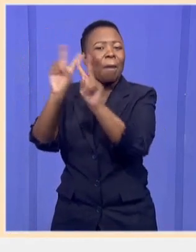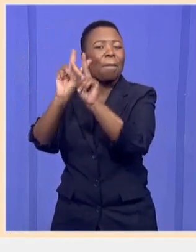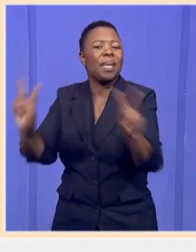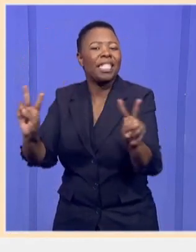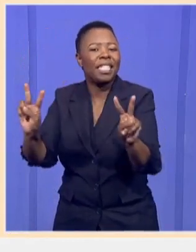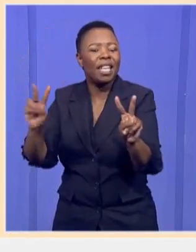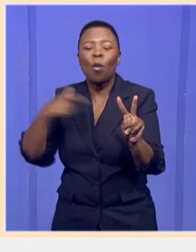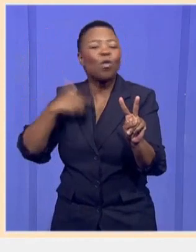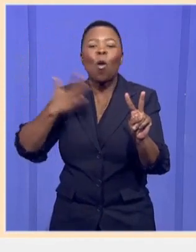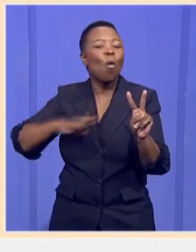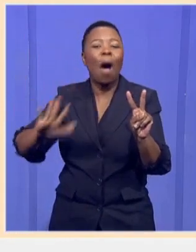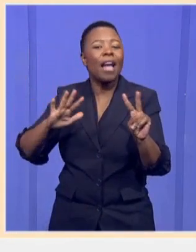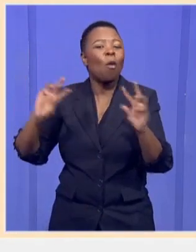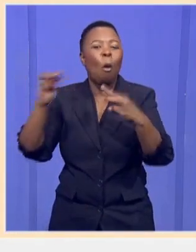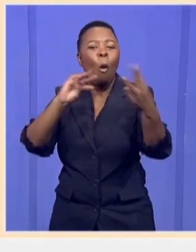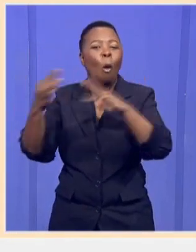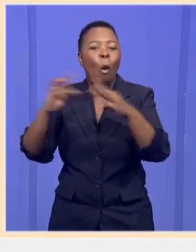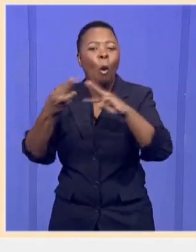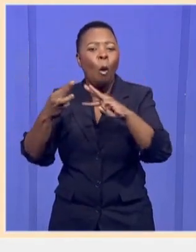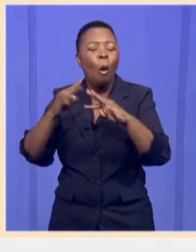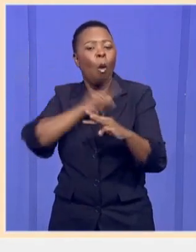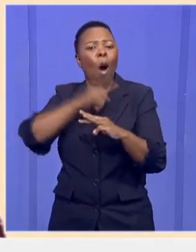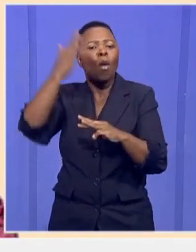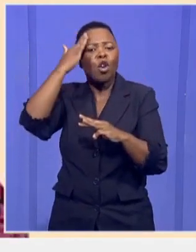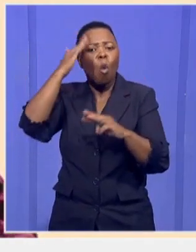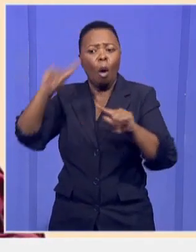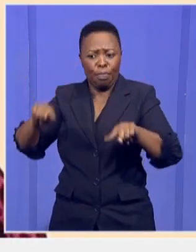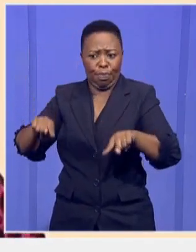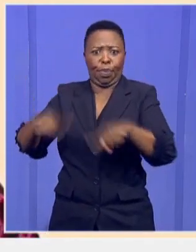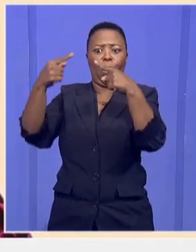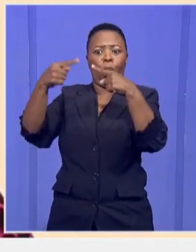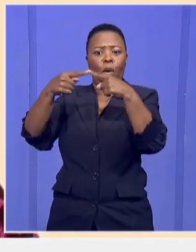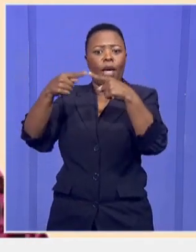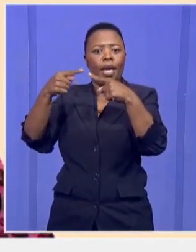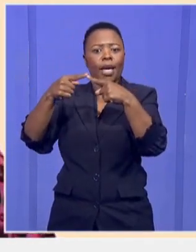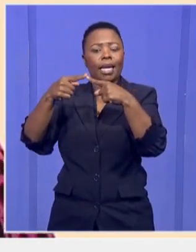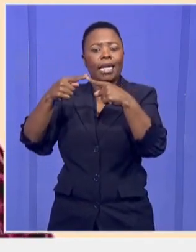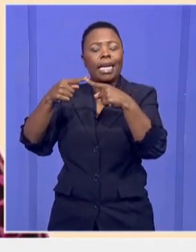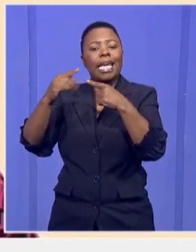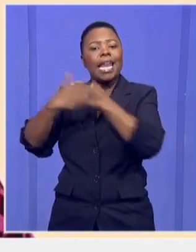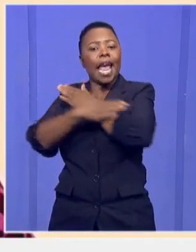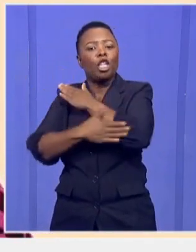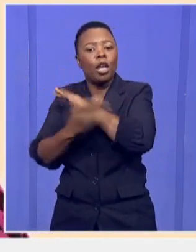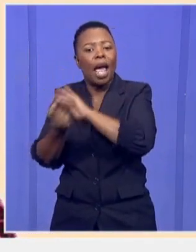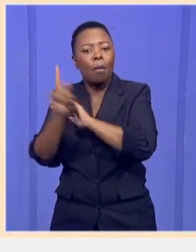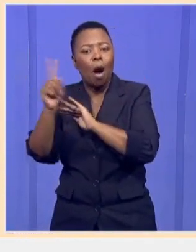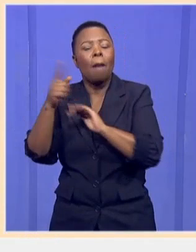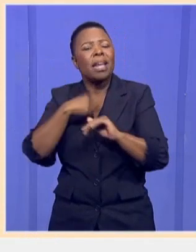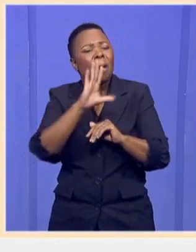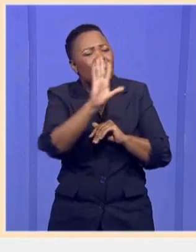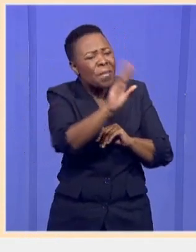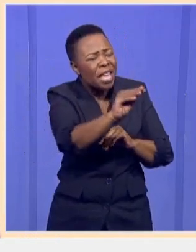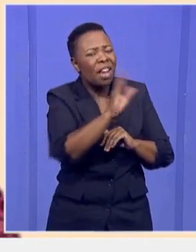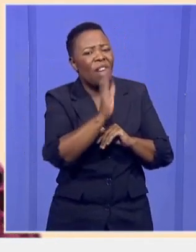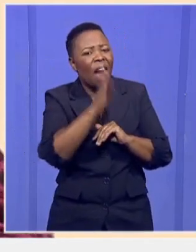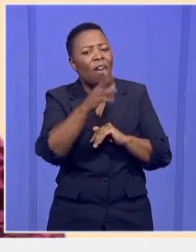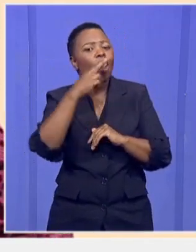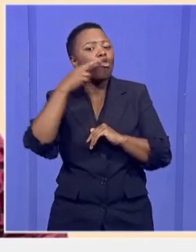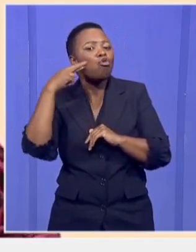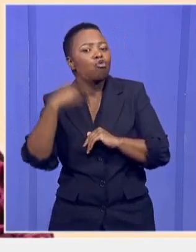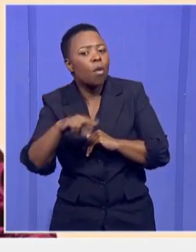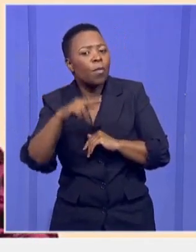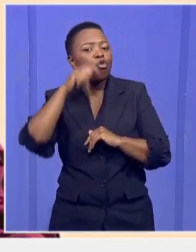war because we know what conflict does to a nation. And so I have appealed both to Ukraine, to Russia, and